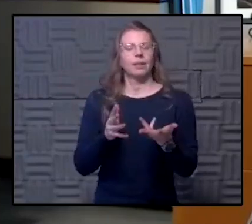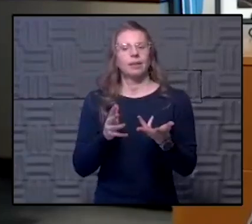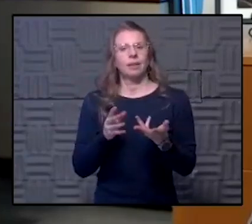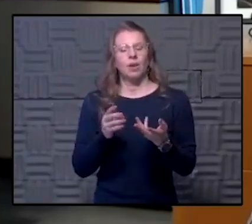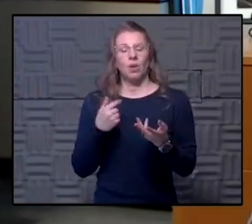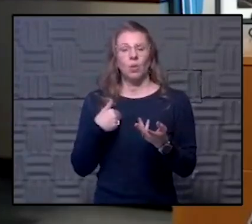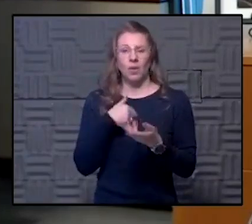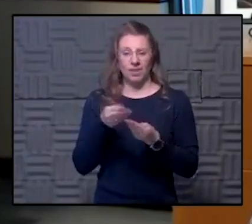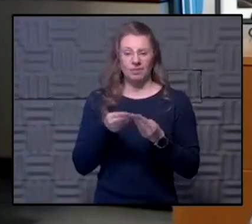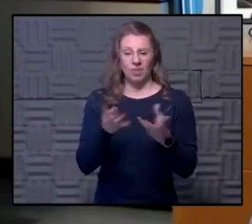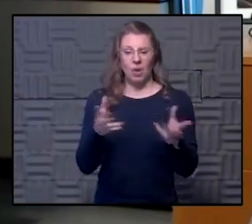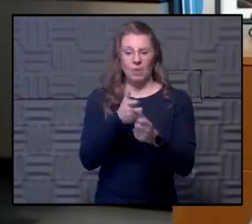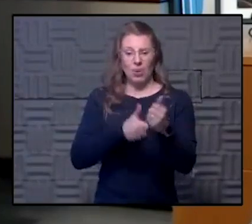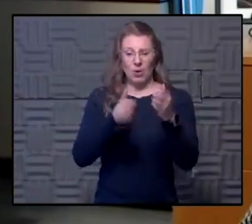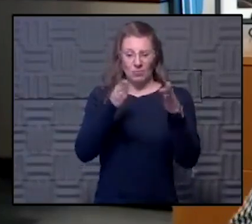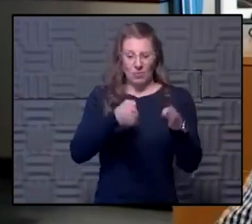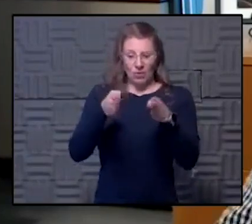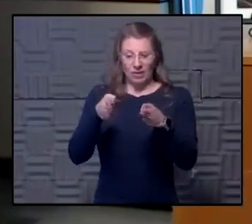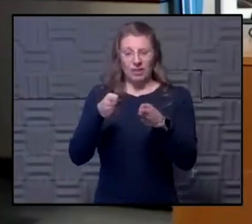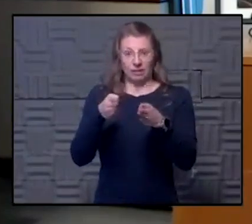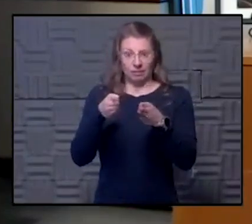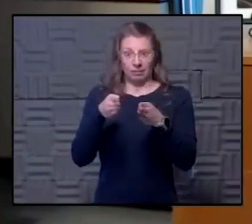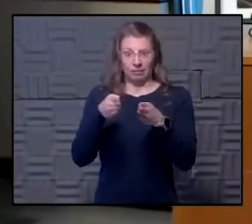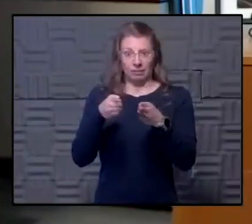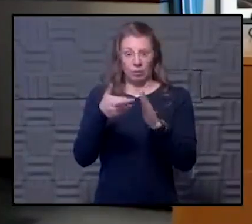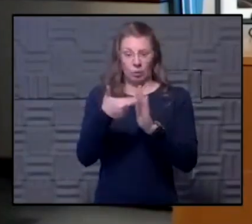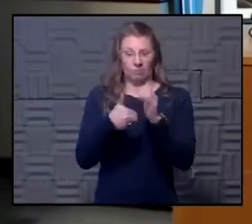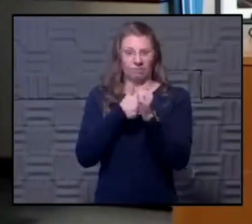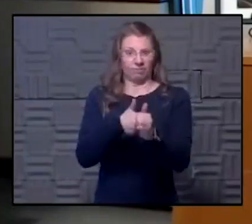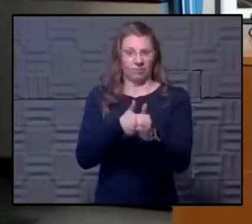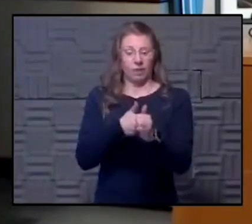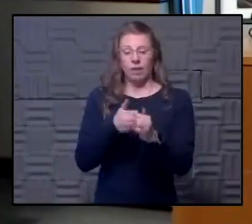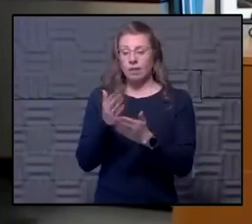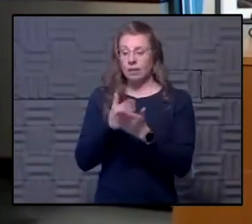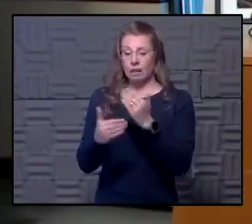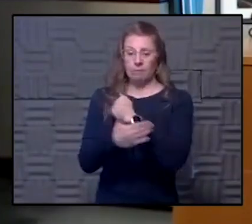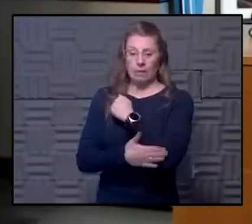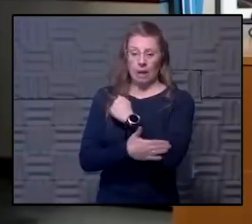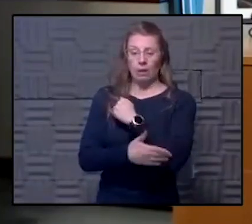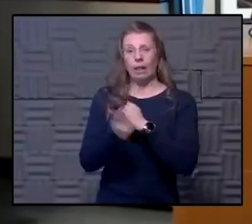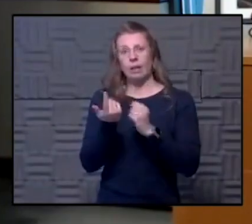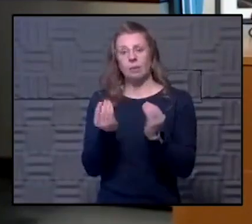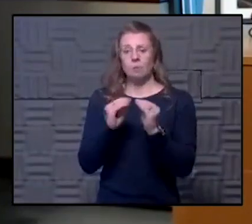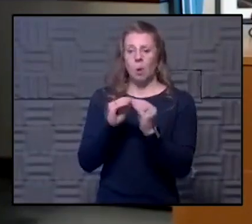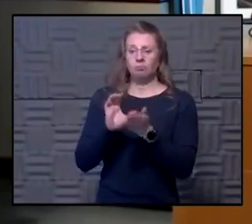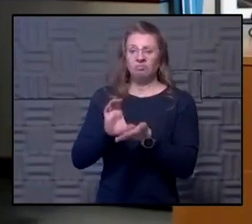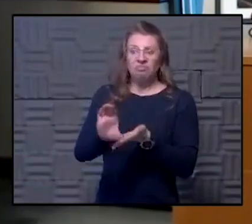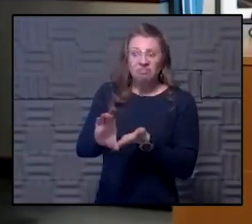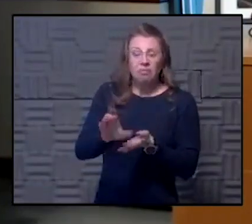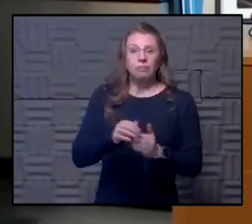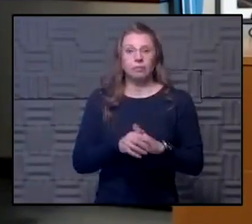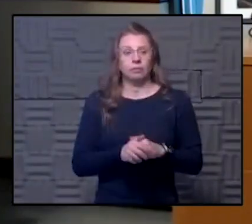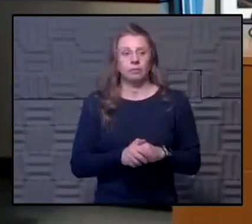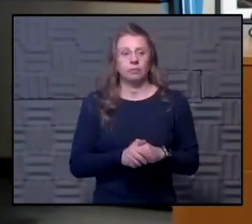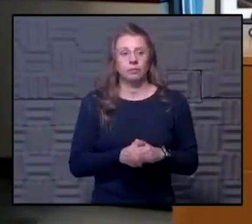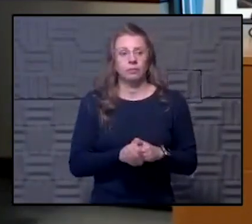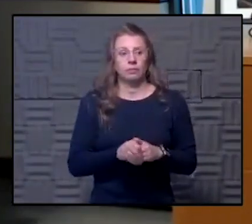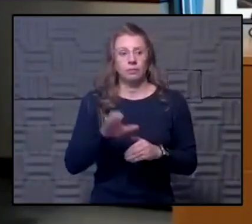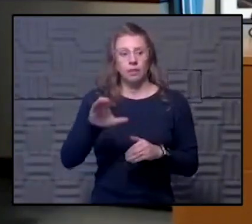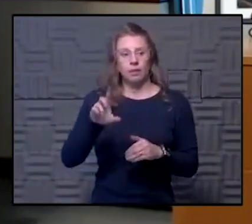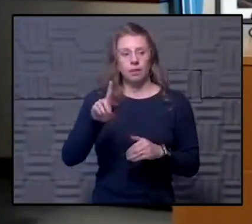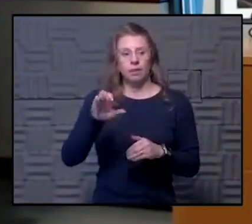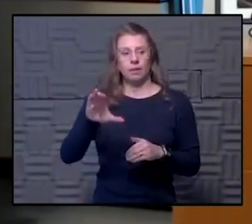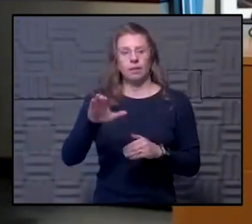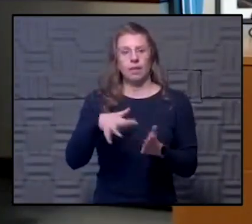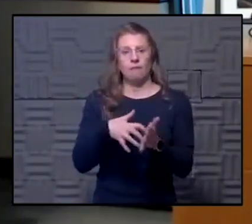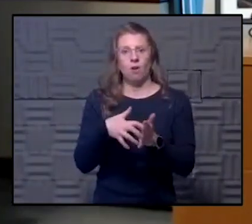spreading it on a per capita basis. There's a few counties that get a little bit more. There's a CDC